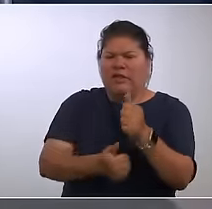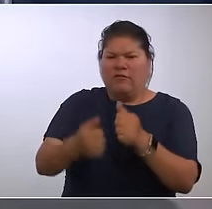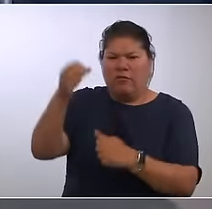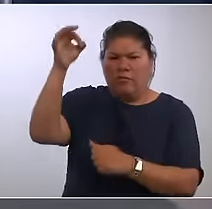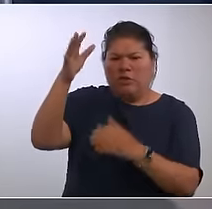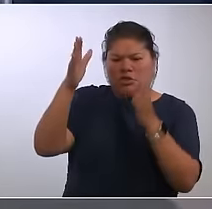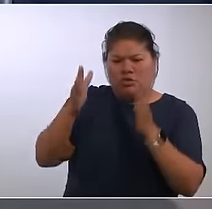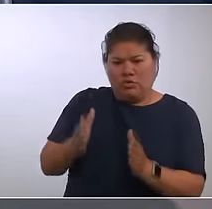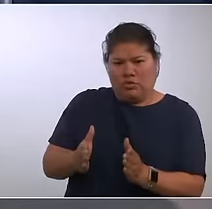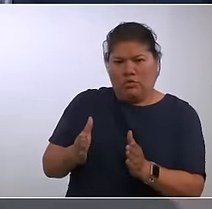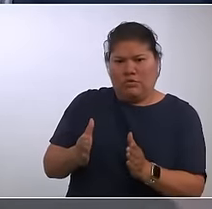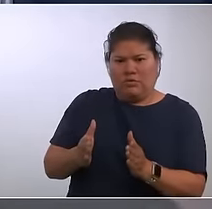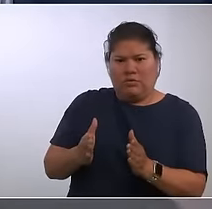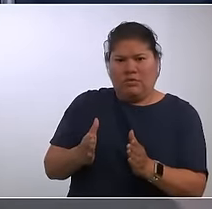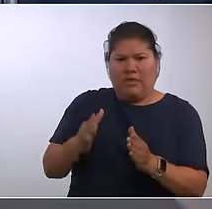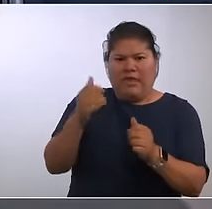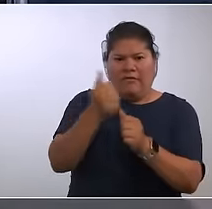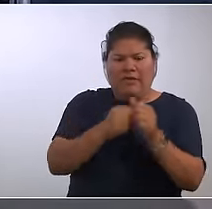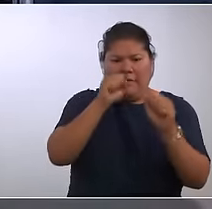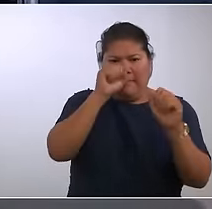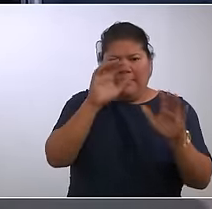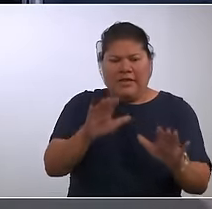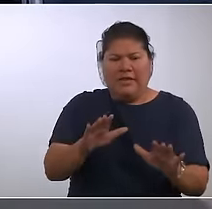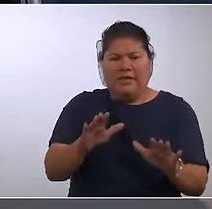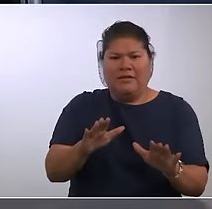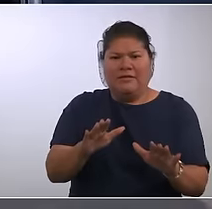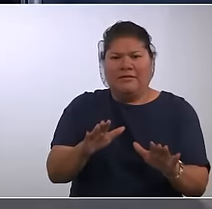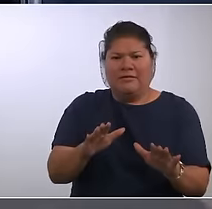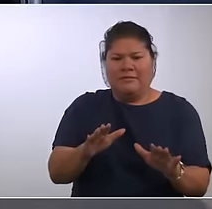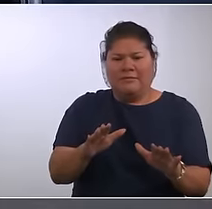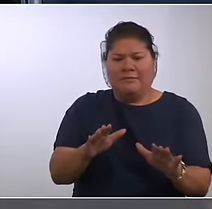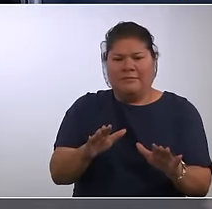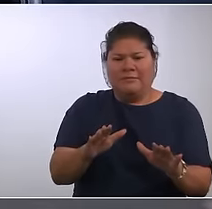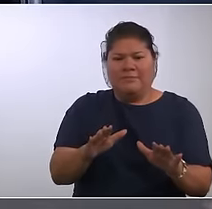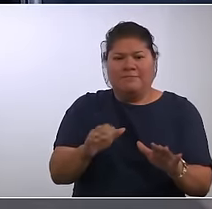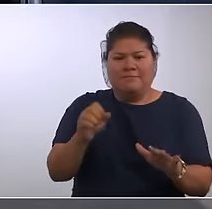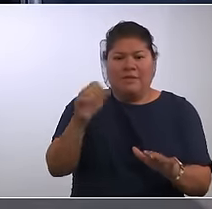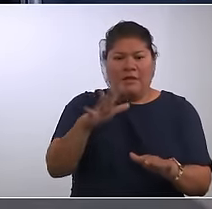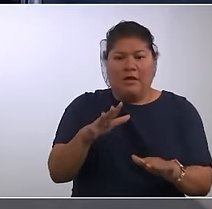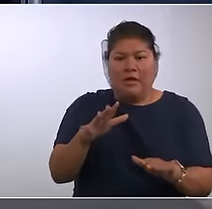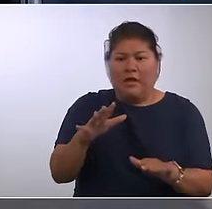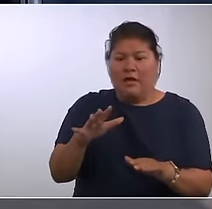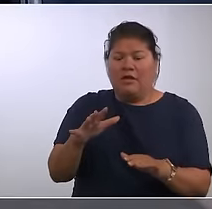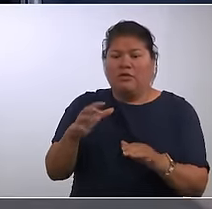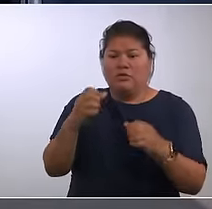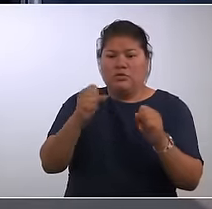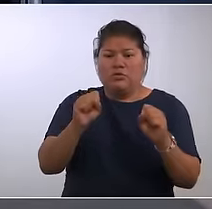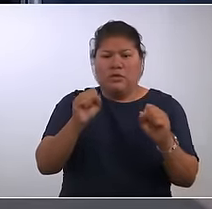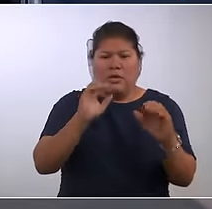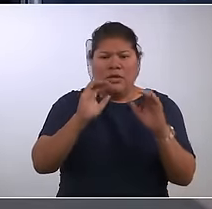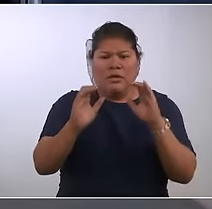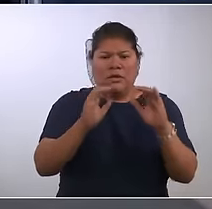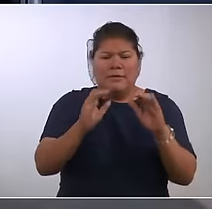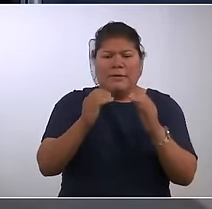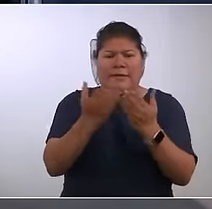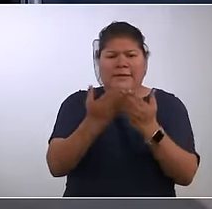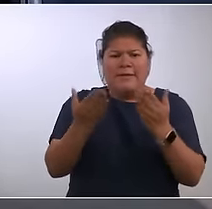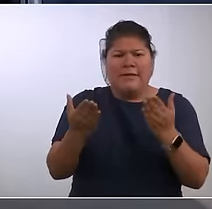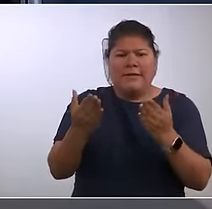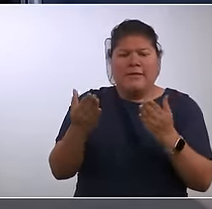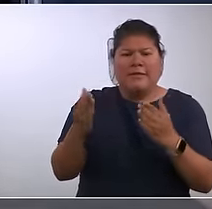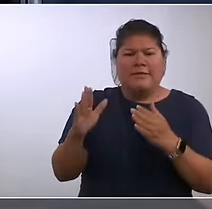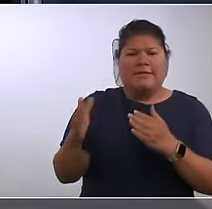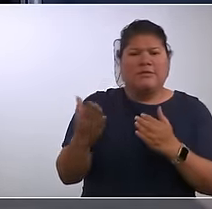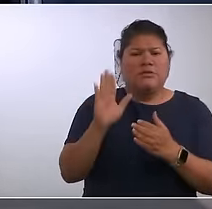predicador, every preacher, cada bendición, every blessing. Dios está tratando de comunicar algo a su iglesia. God is looking